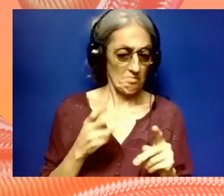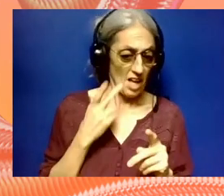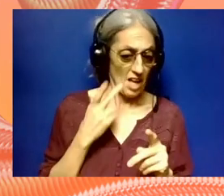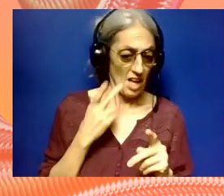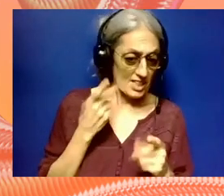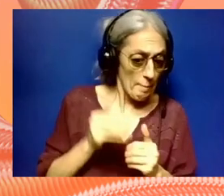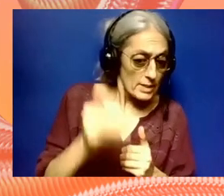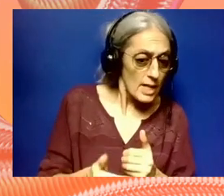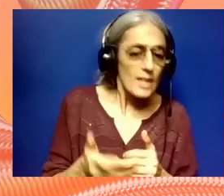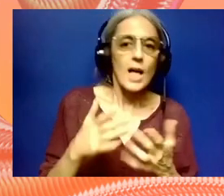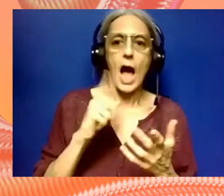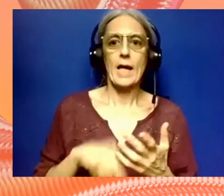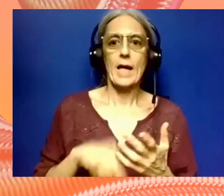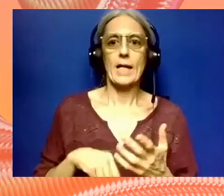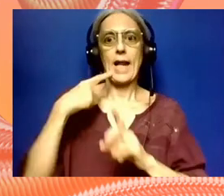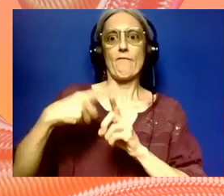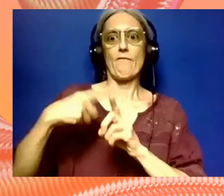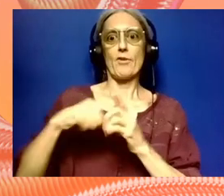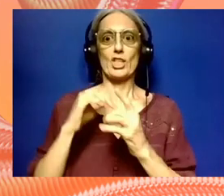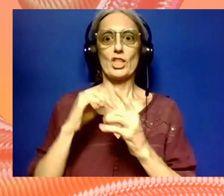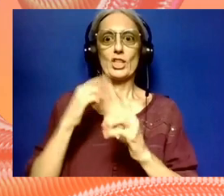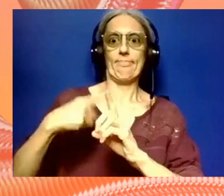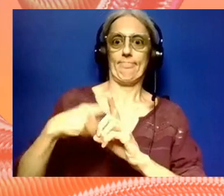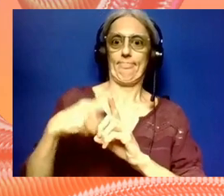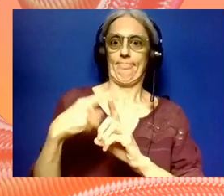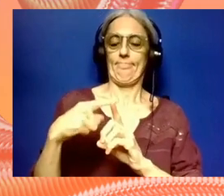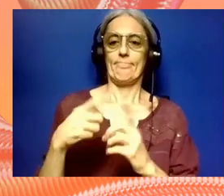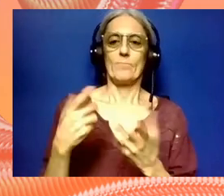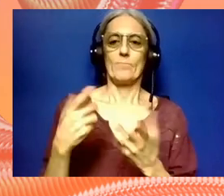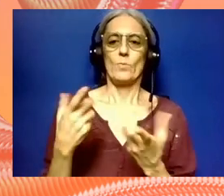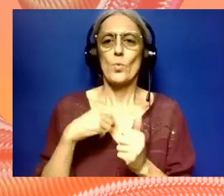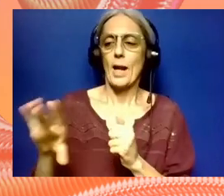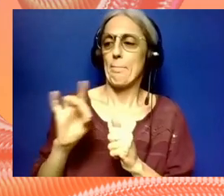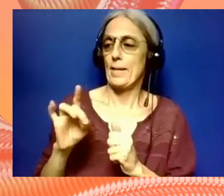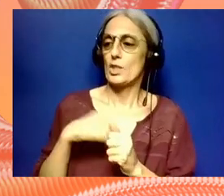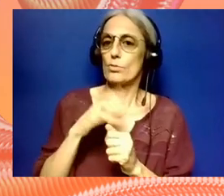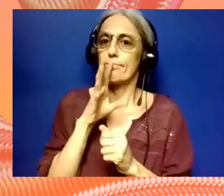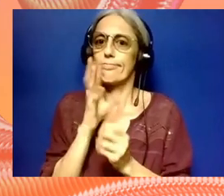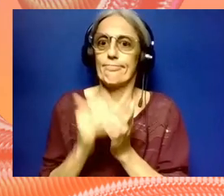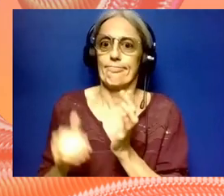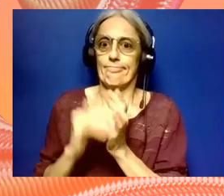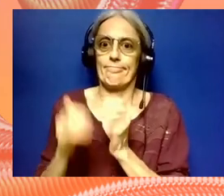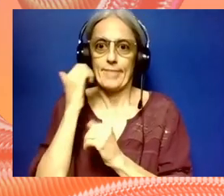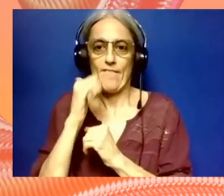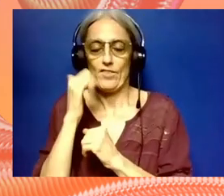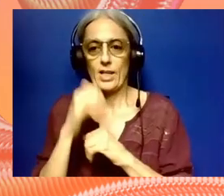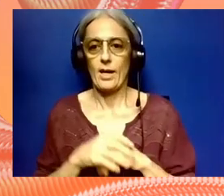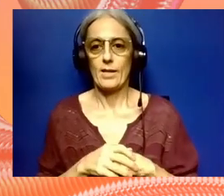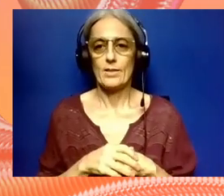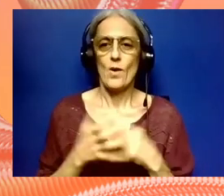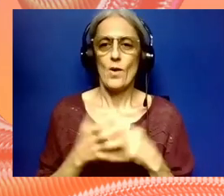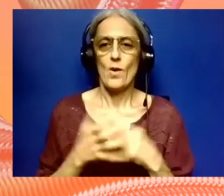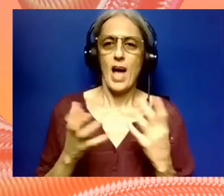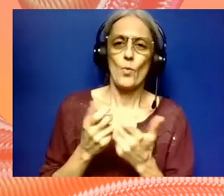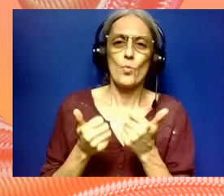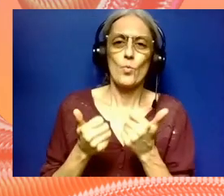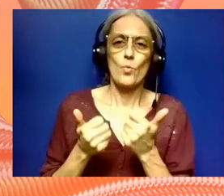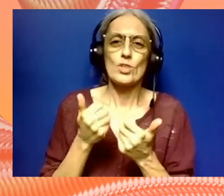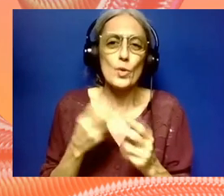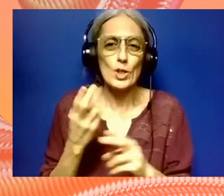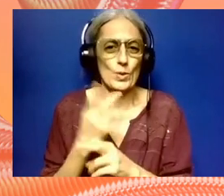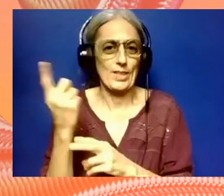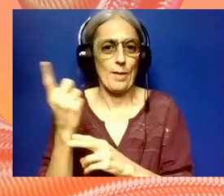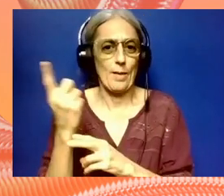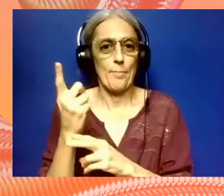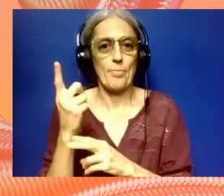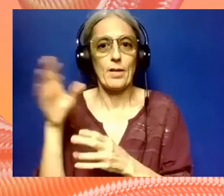how did you figure out that technology? And is there something in it that we should be using? You know, like, should we bring